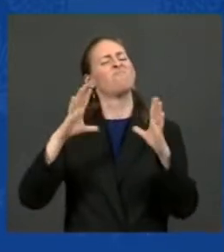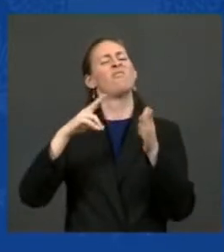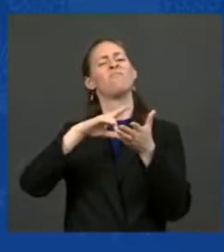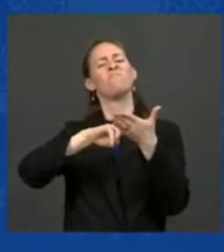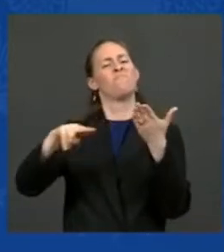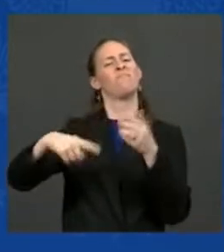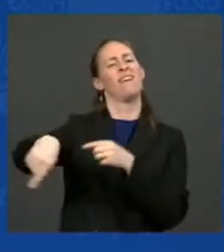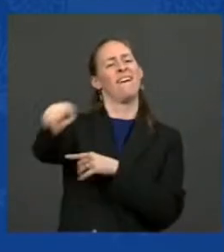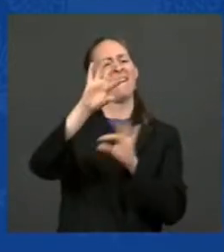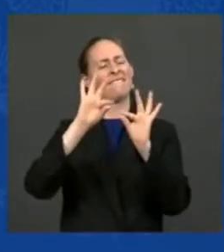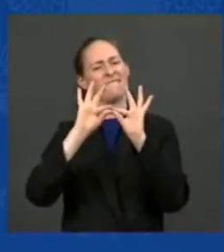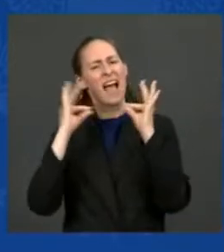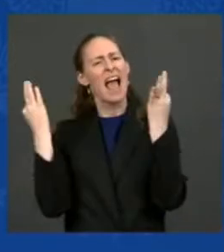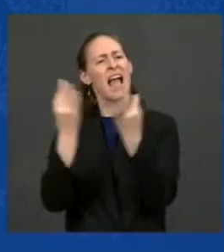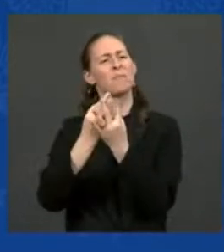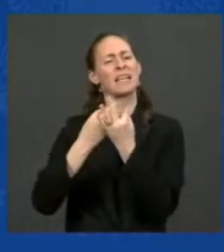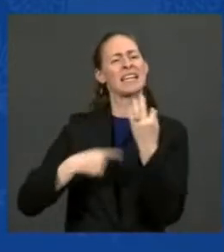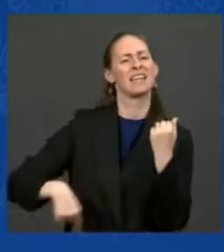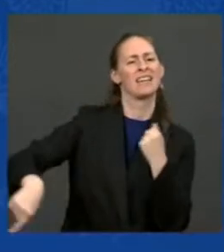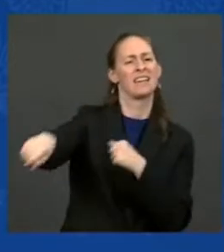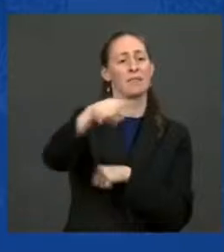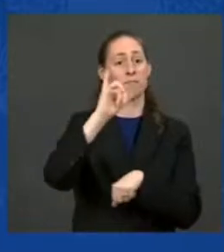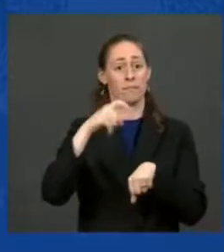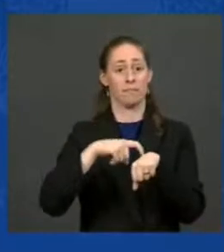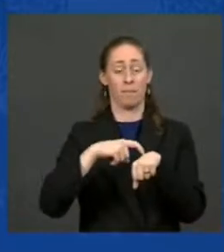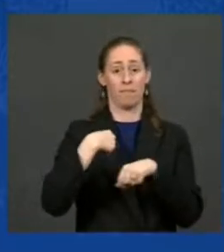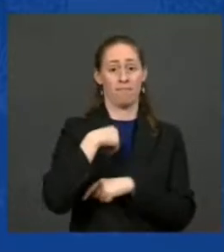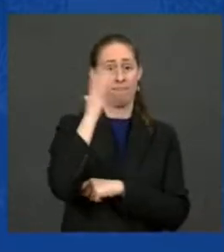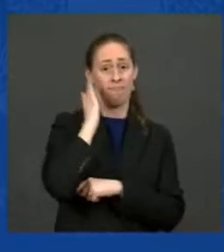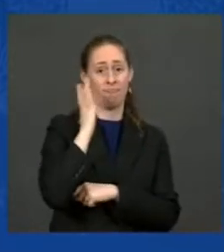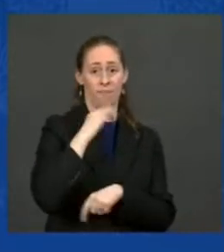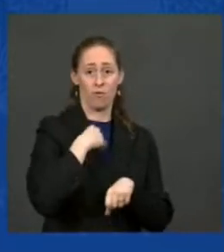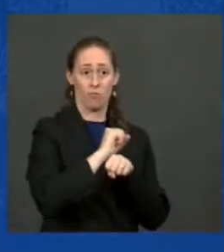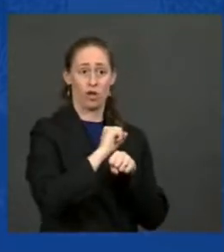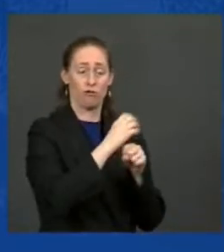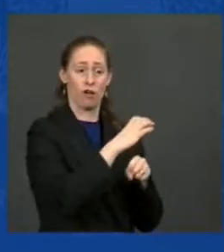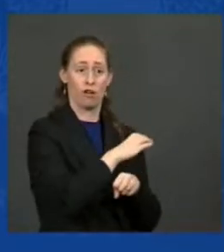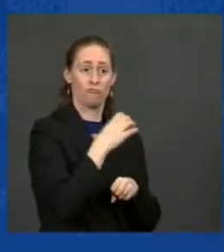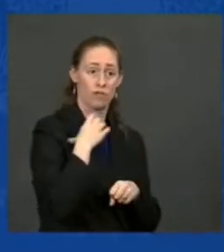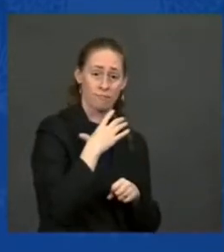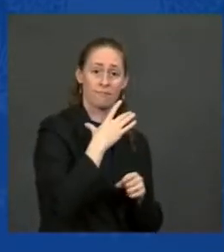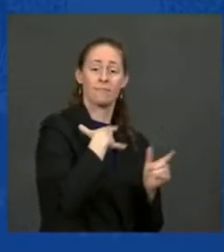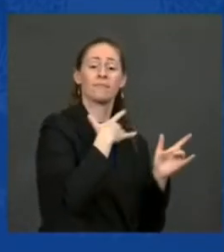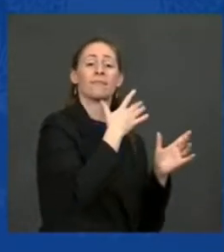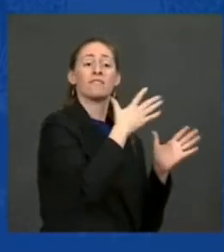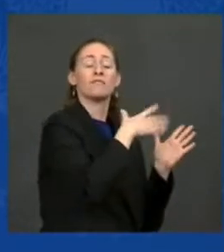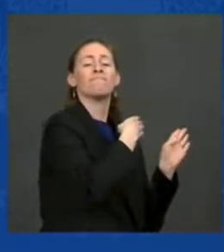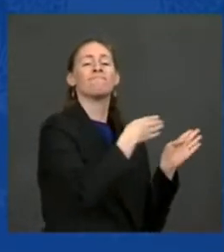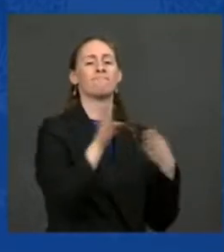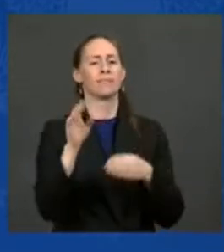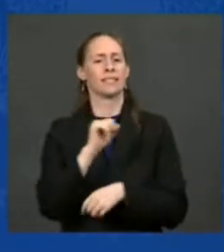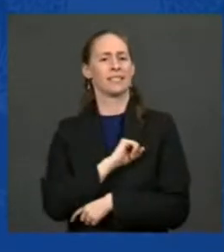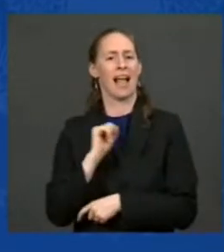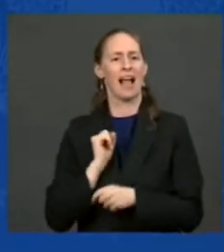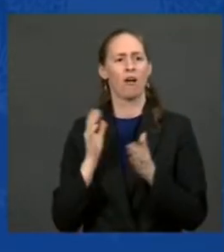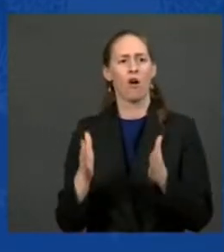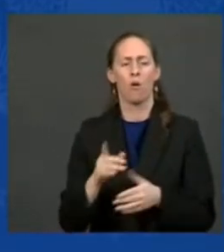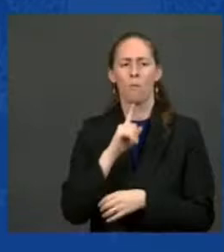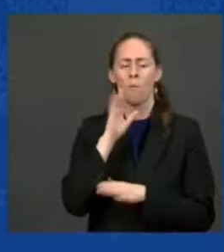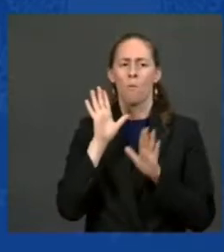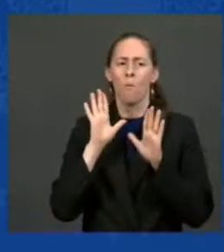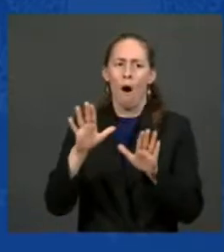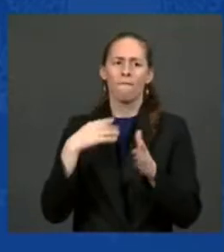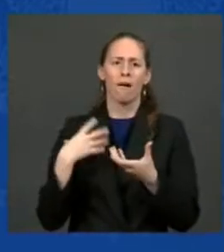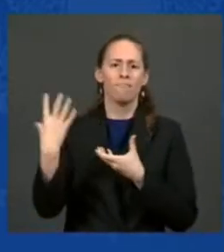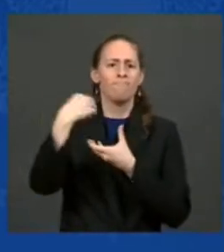state, first as a congressman and then as a senator, as Rosa mentioned. And I've been blessed by having remarkable people who are a part of those efforts over all